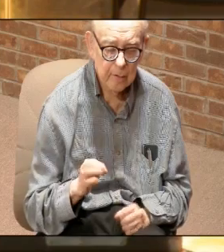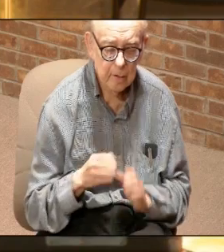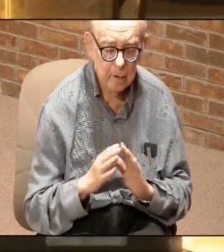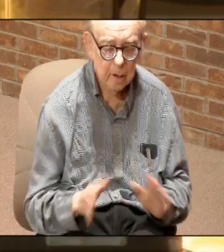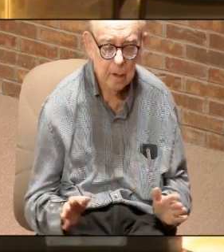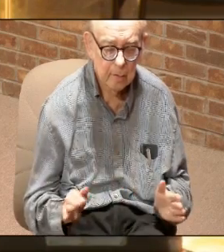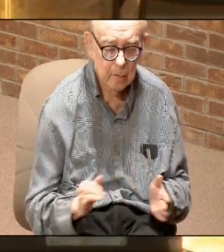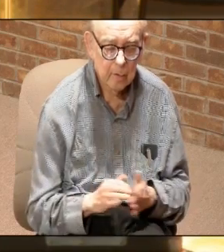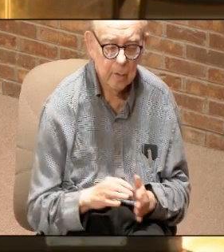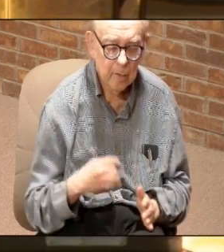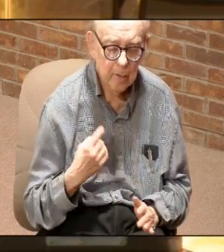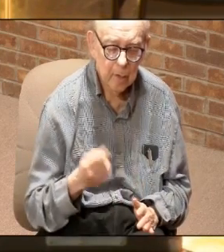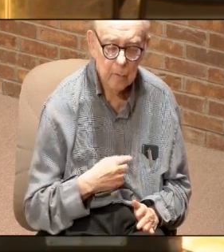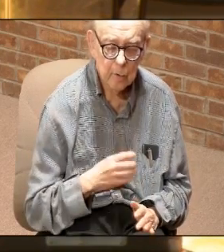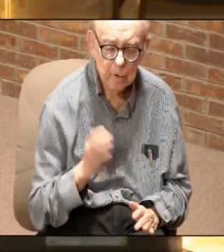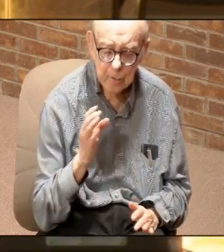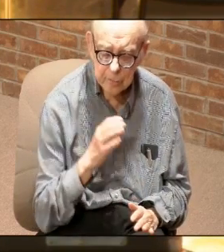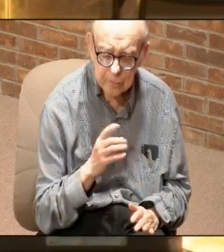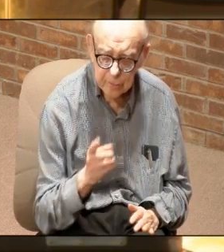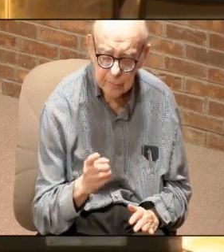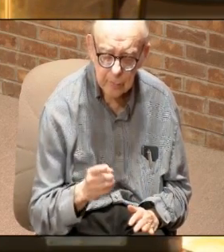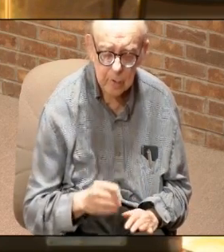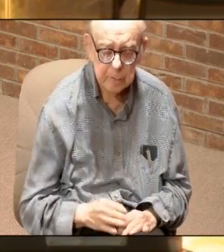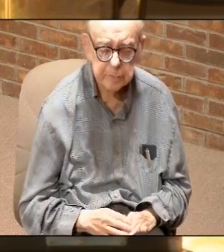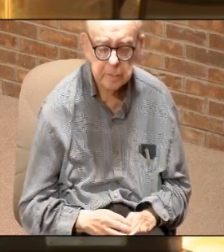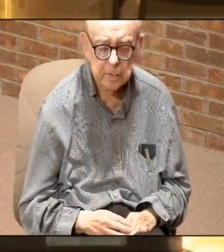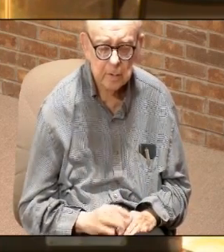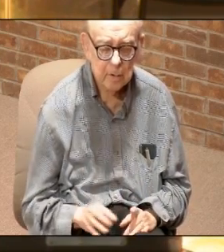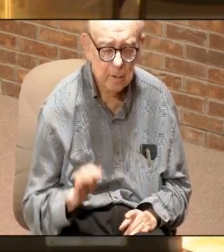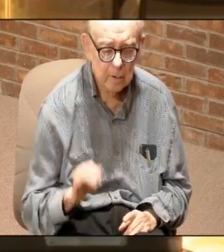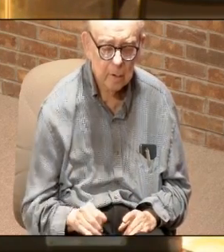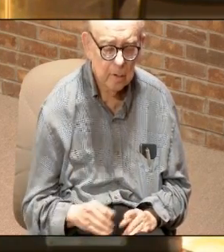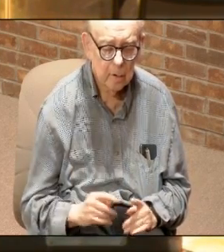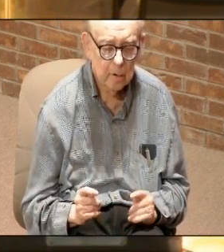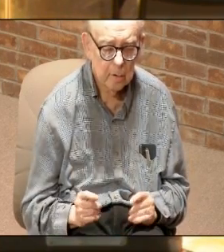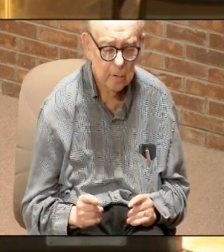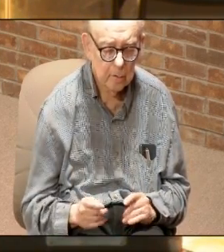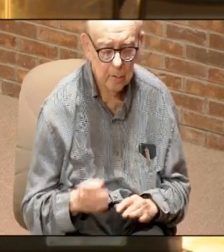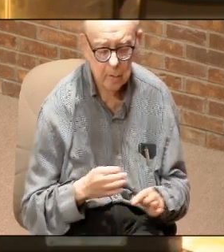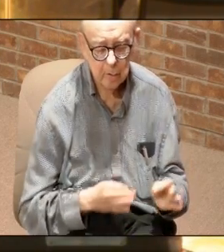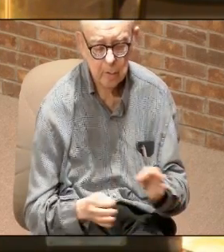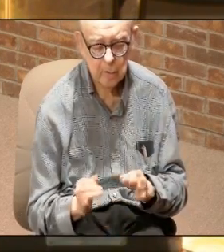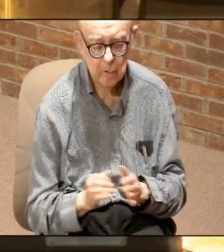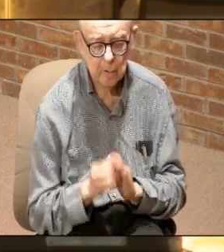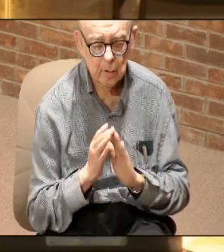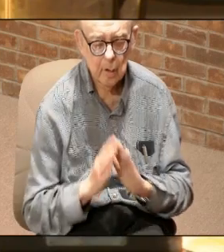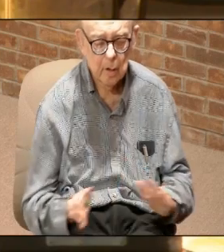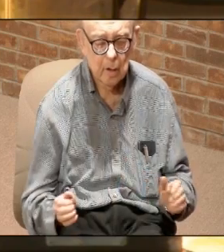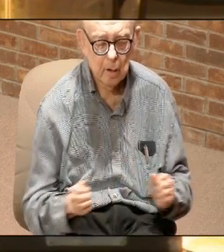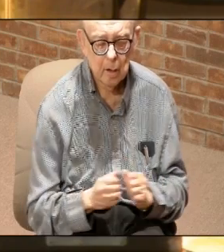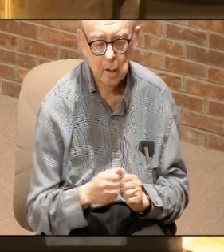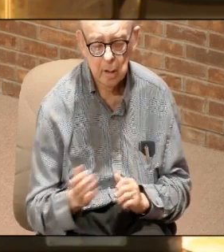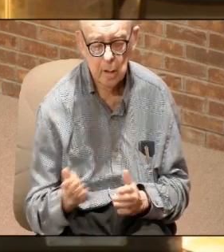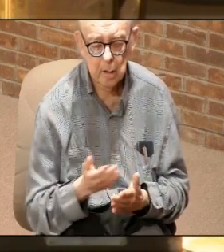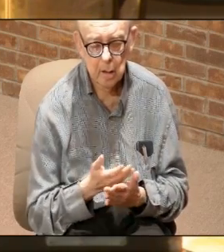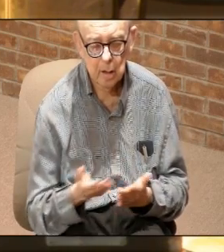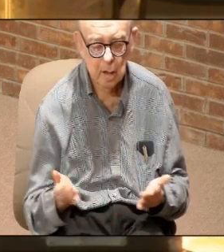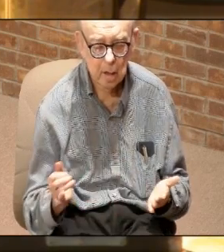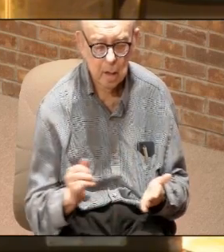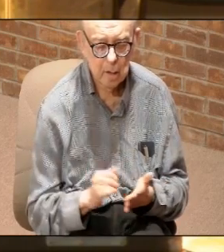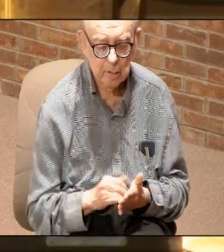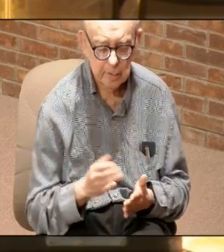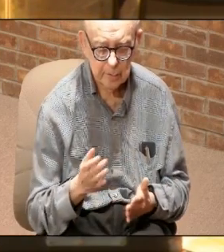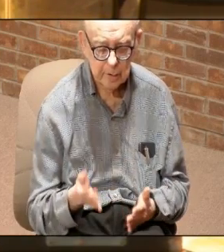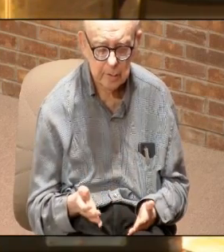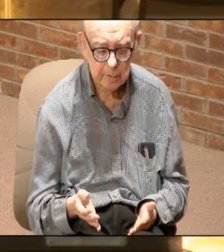peace that we're looking for. But yet we try to substitute that peace with other things that are